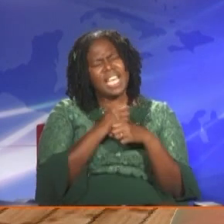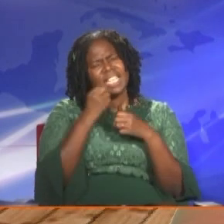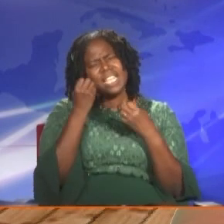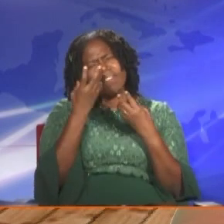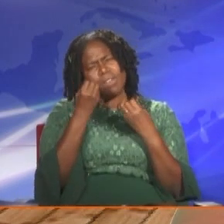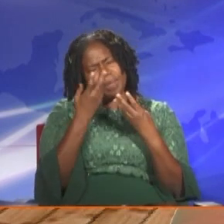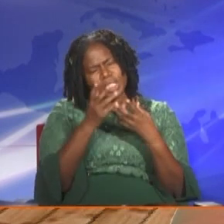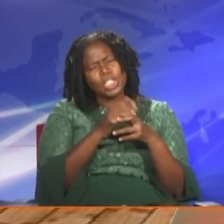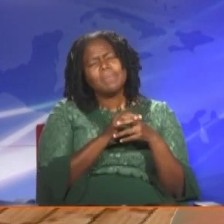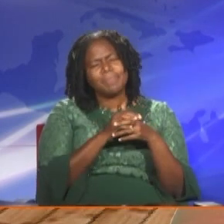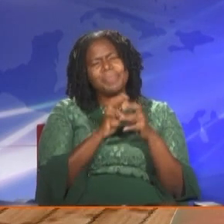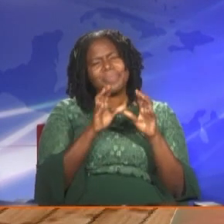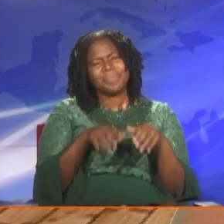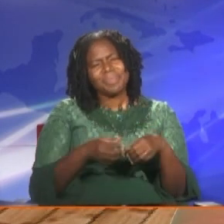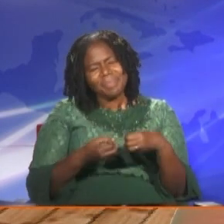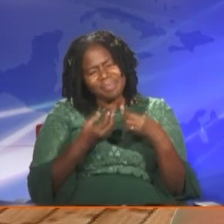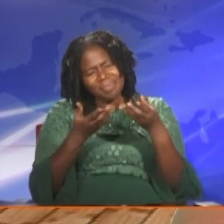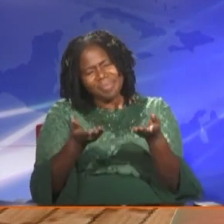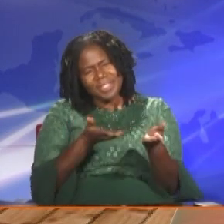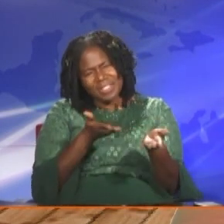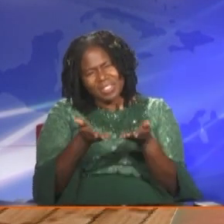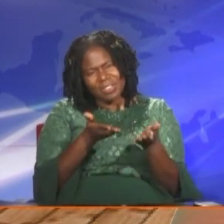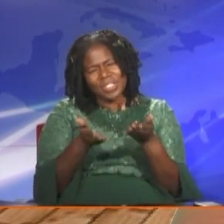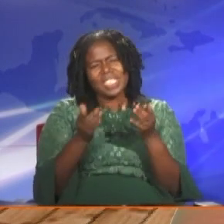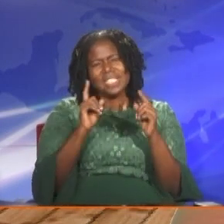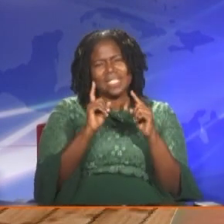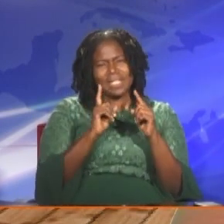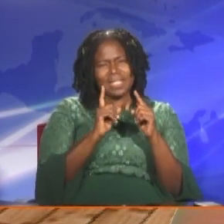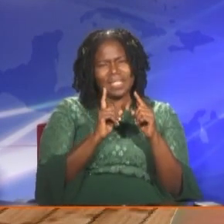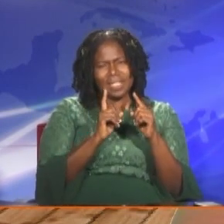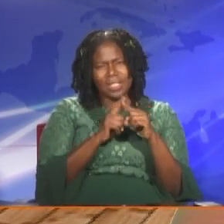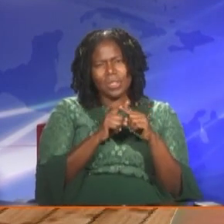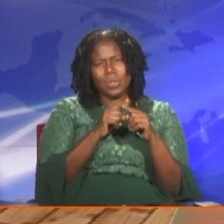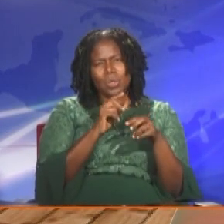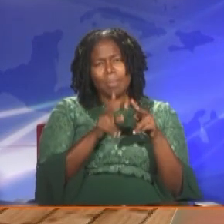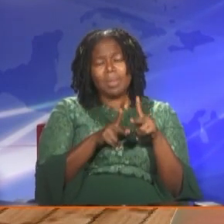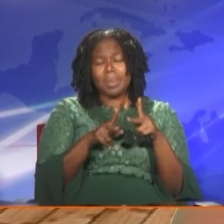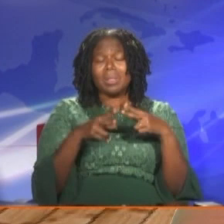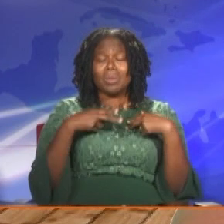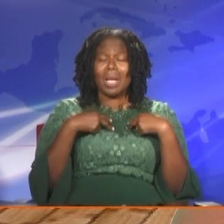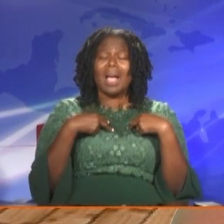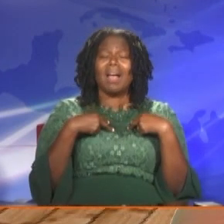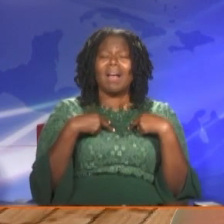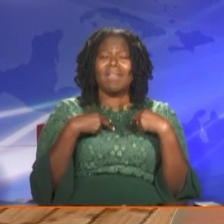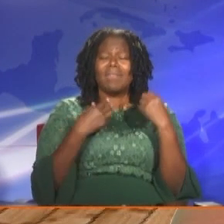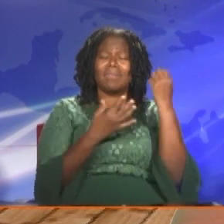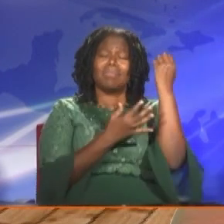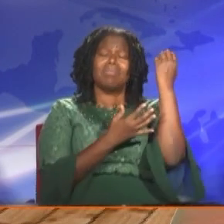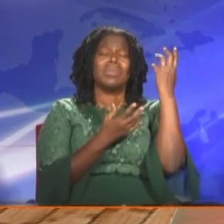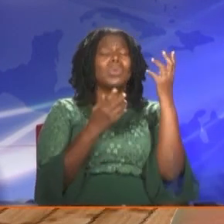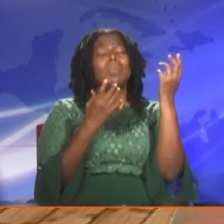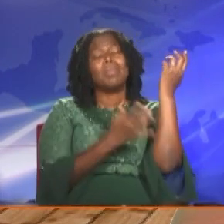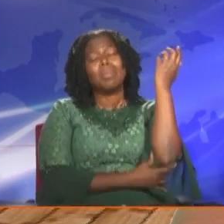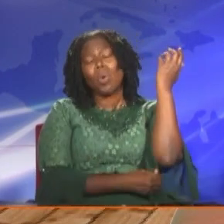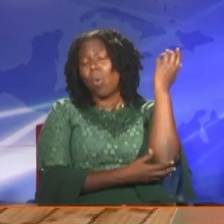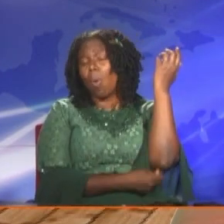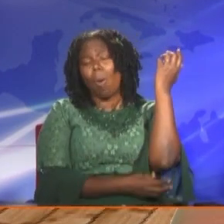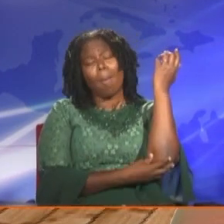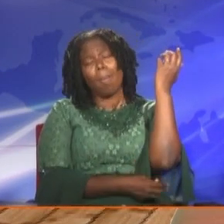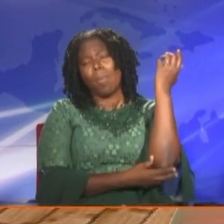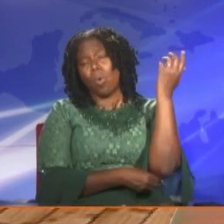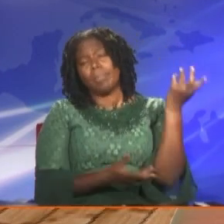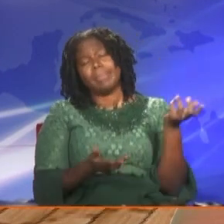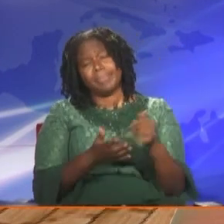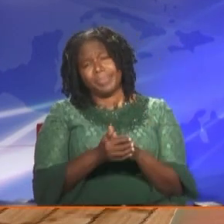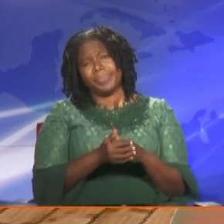we can offer those services to persons who are experiencing poverty. And